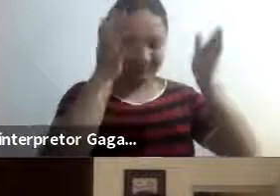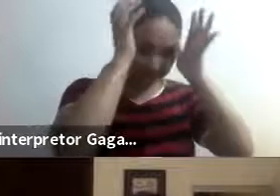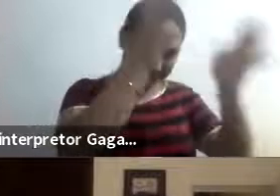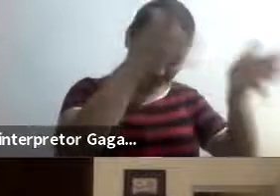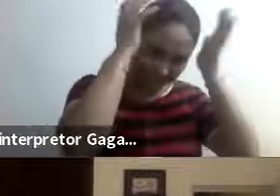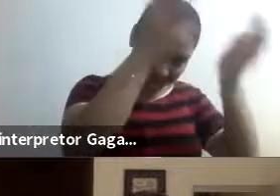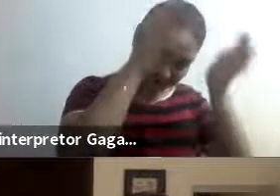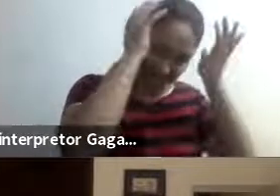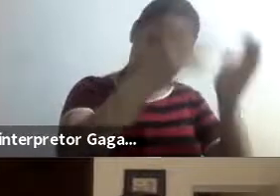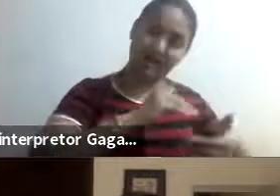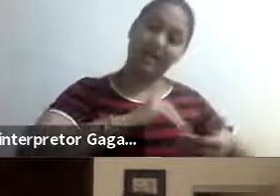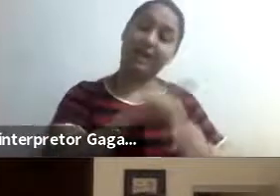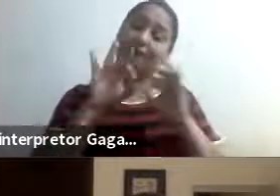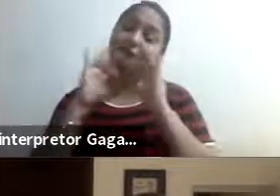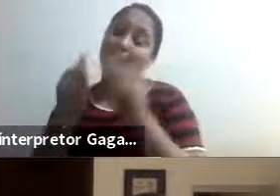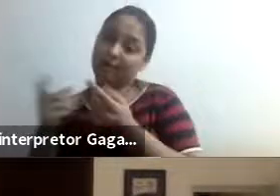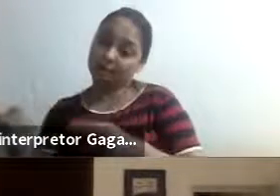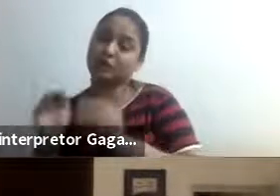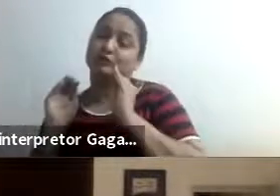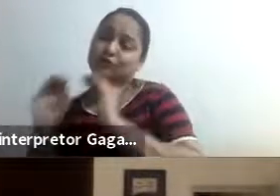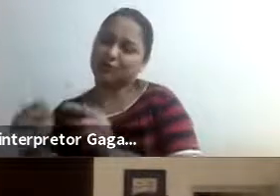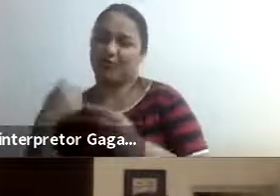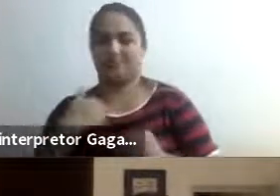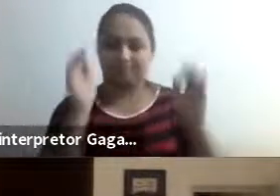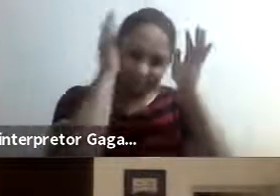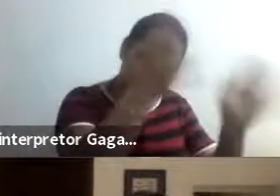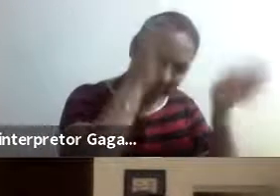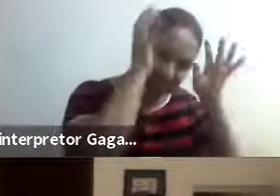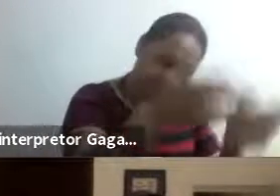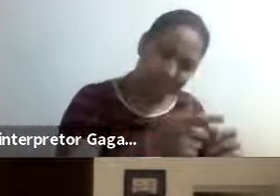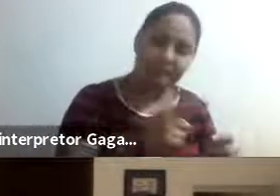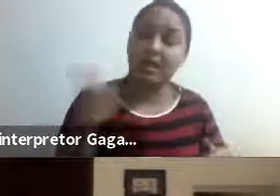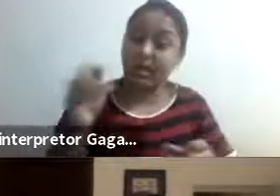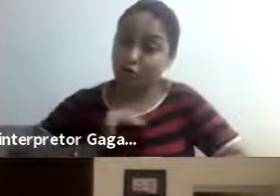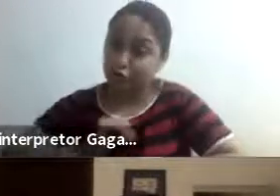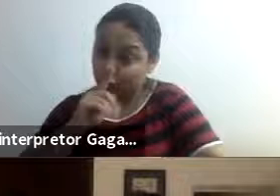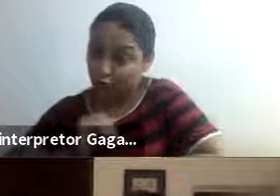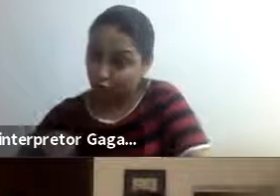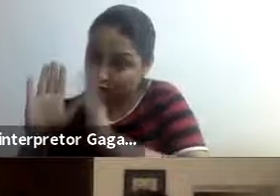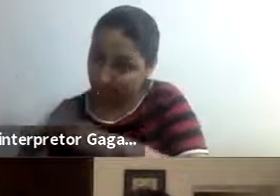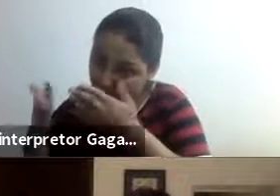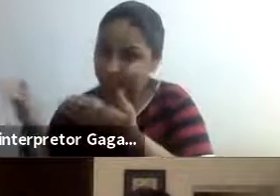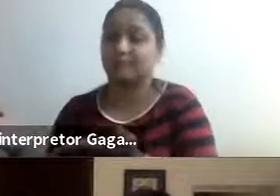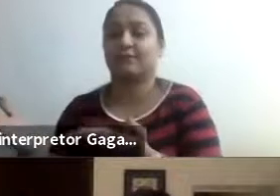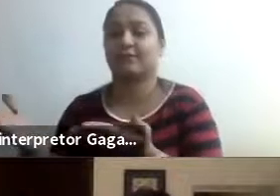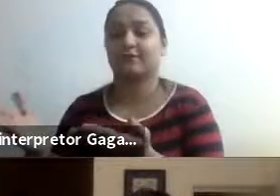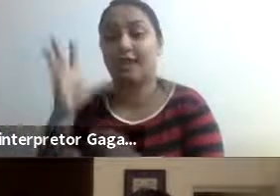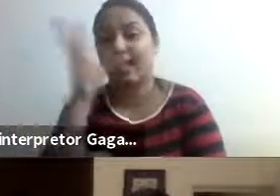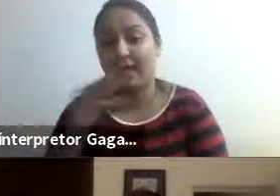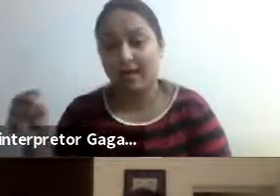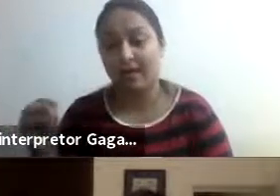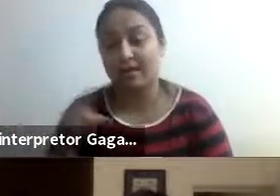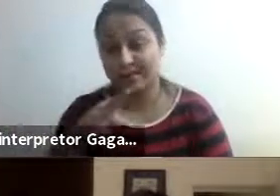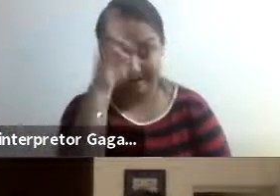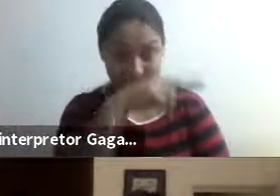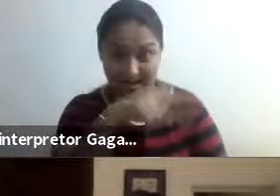She needs to support her little family. She's already had a daughter in the meanwhile, and the